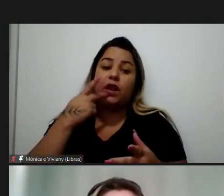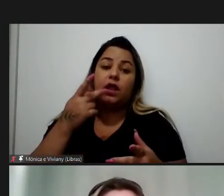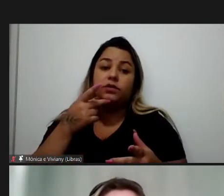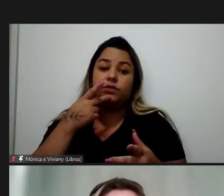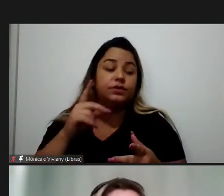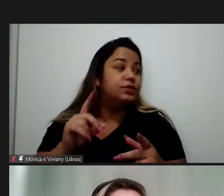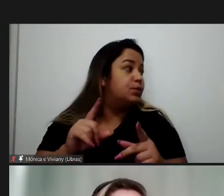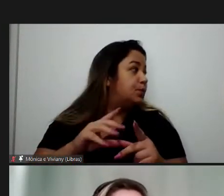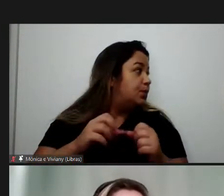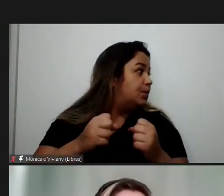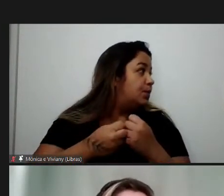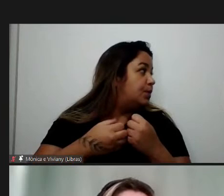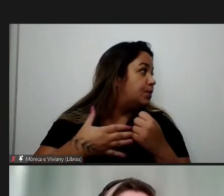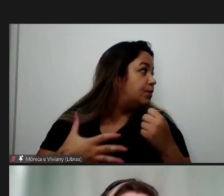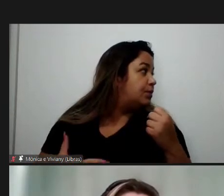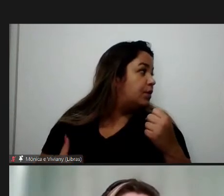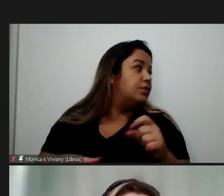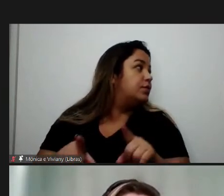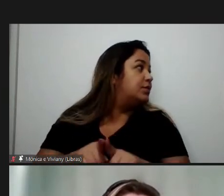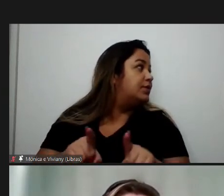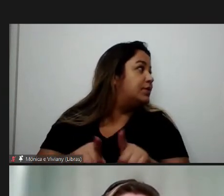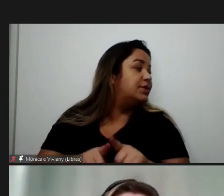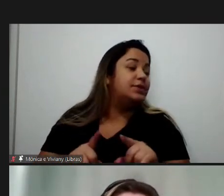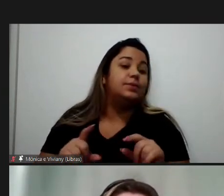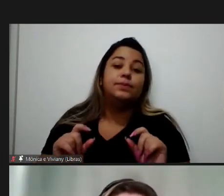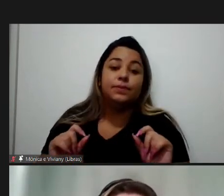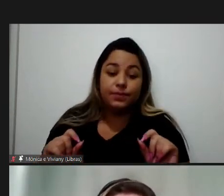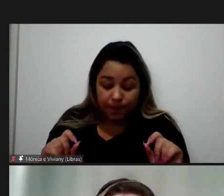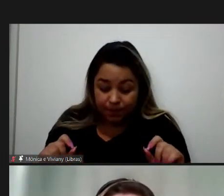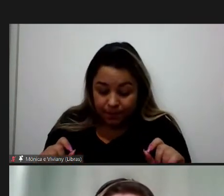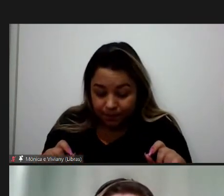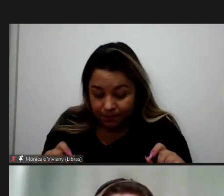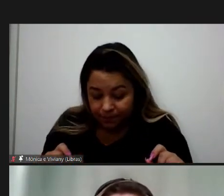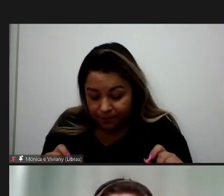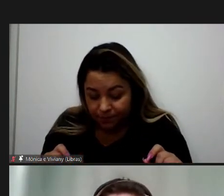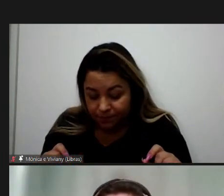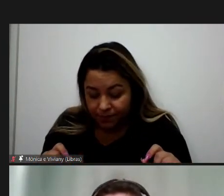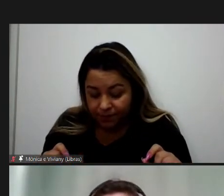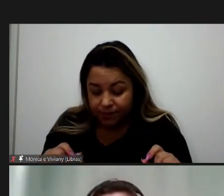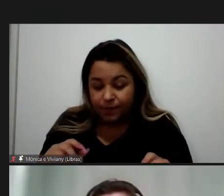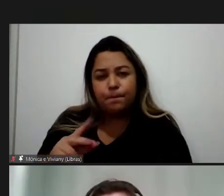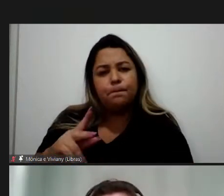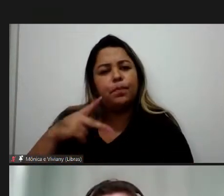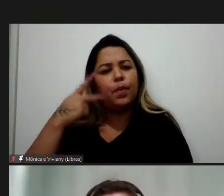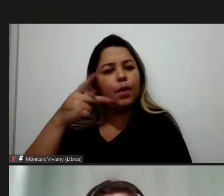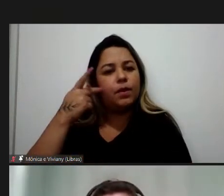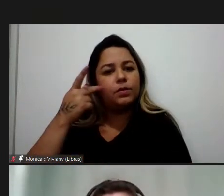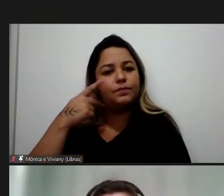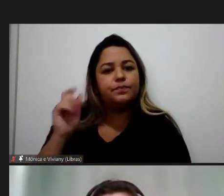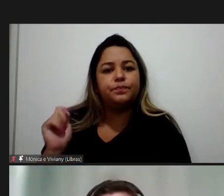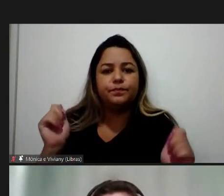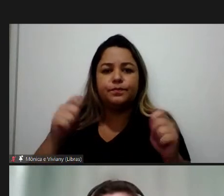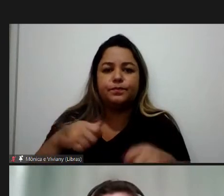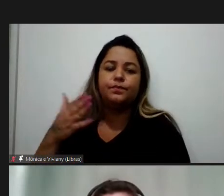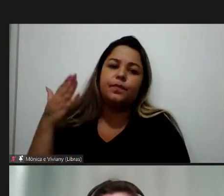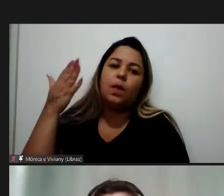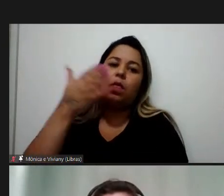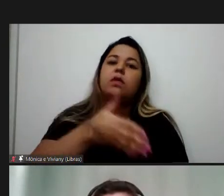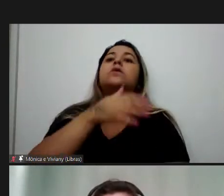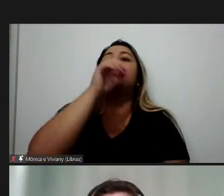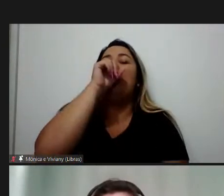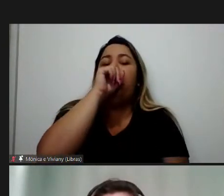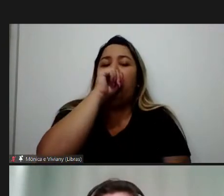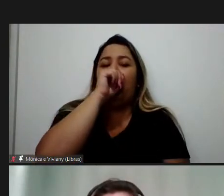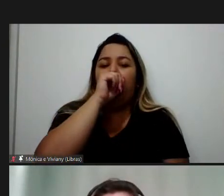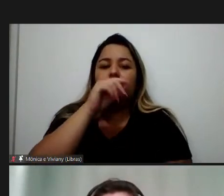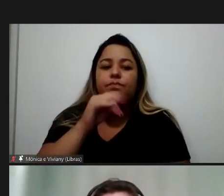questions put in the chat, talking about the issues of policies and